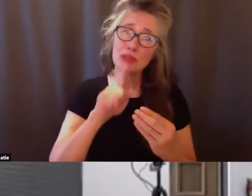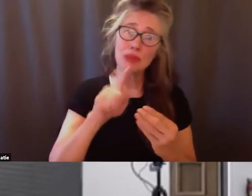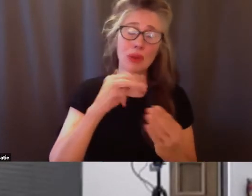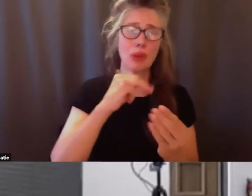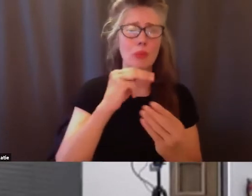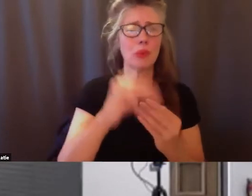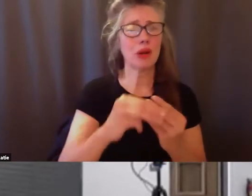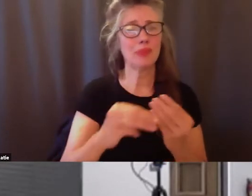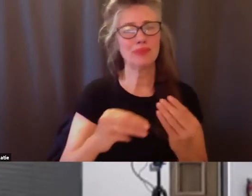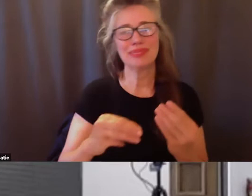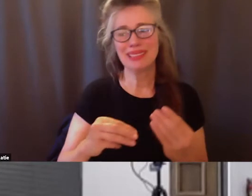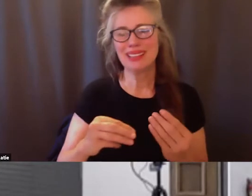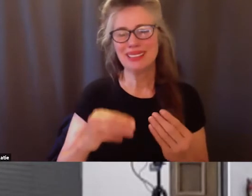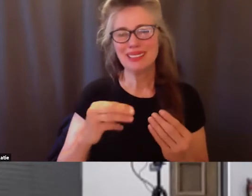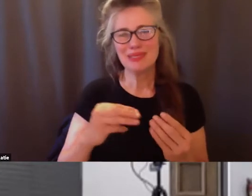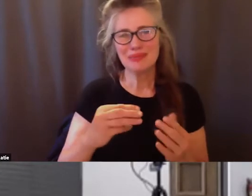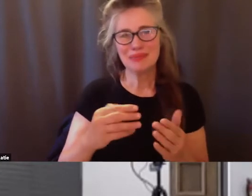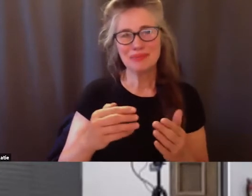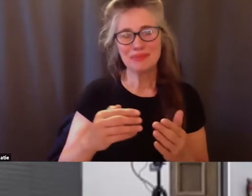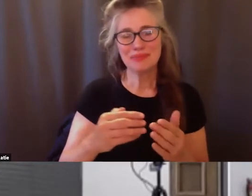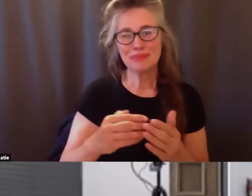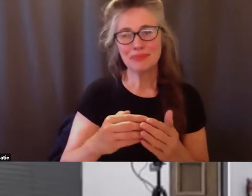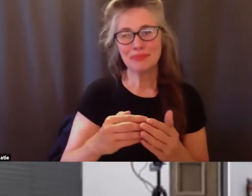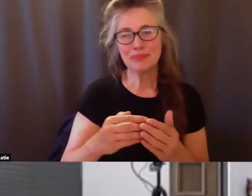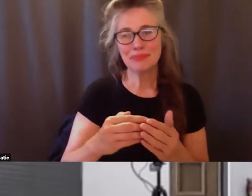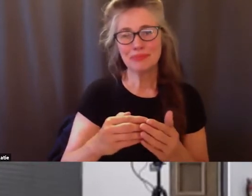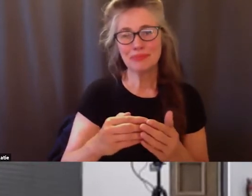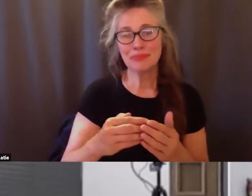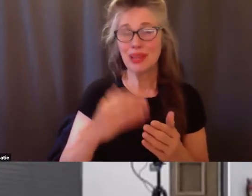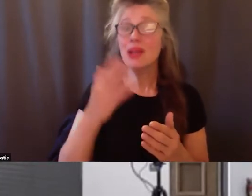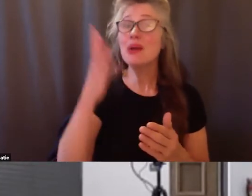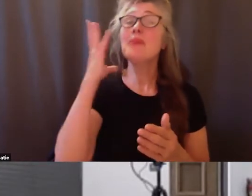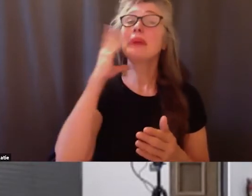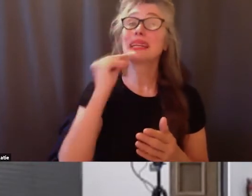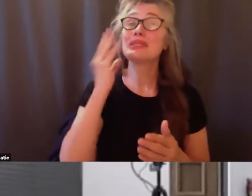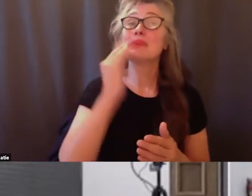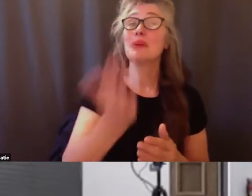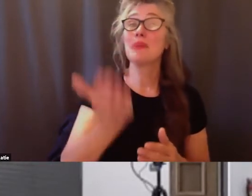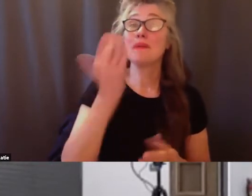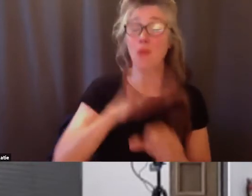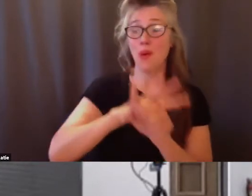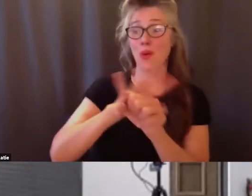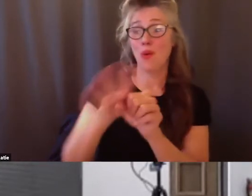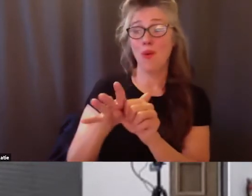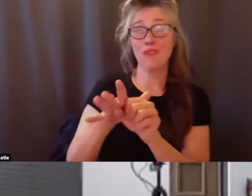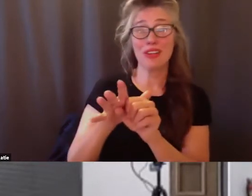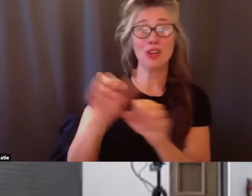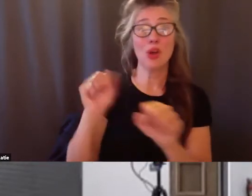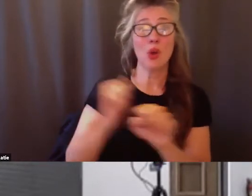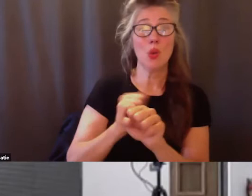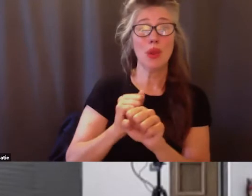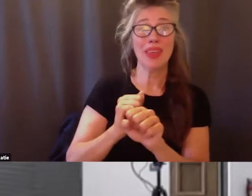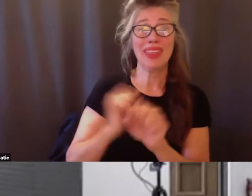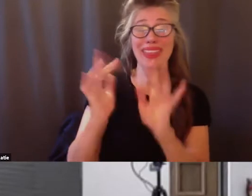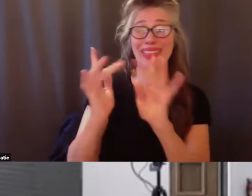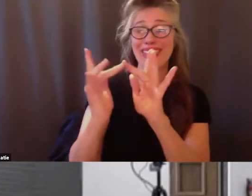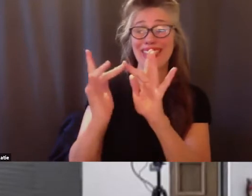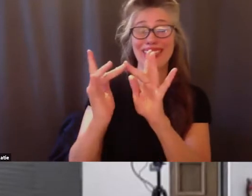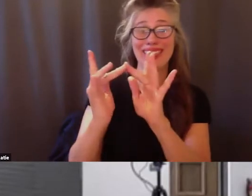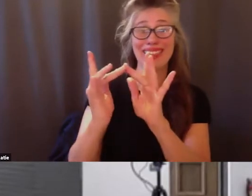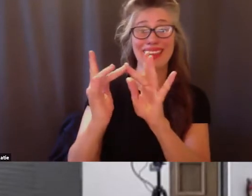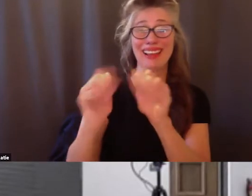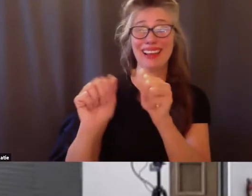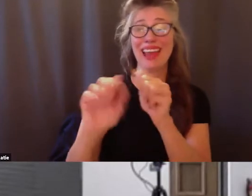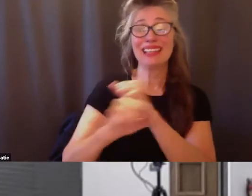what we know now from doing distance learning, we want to find an expert teacher that can